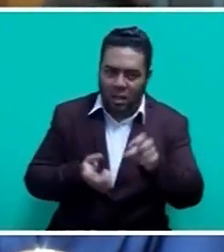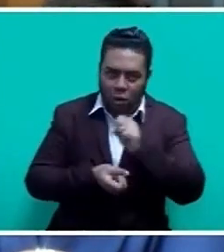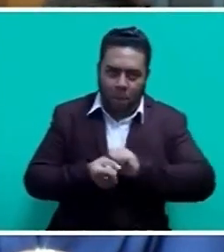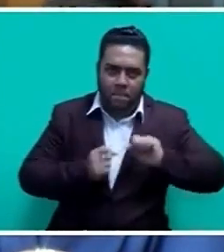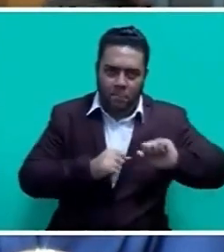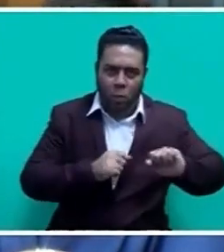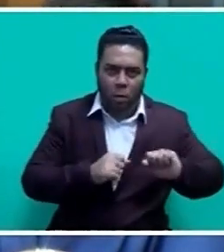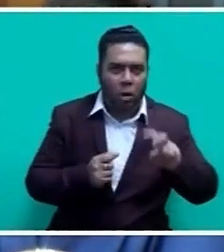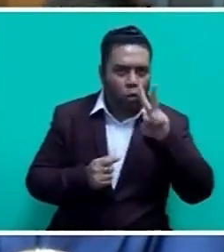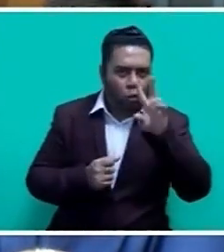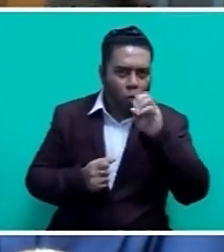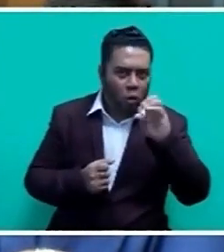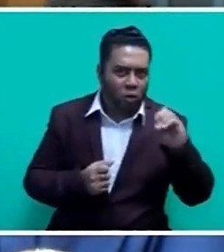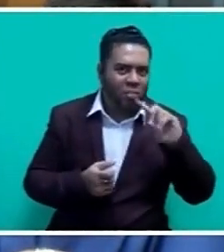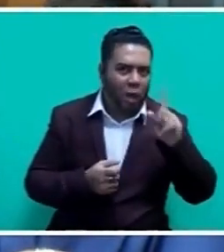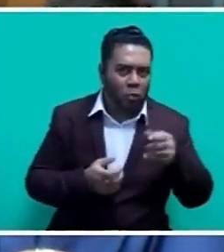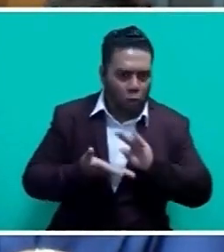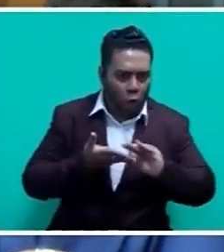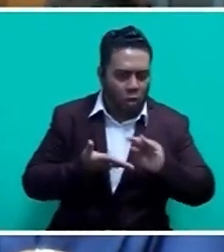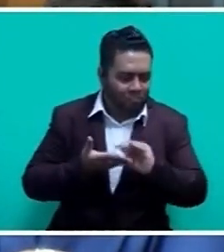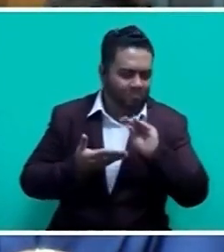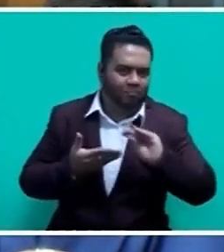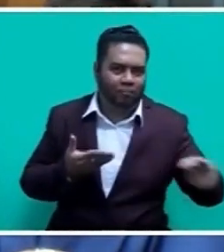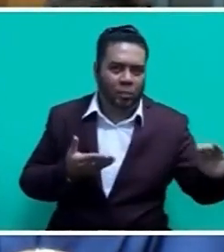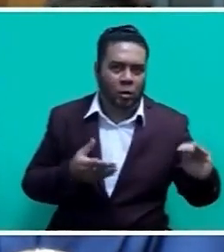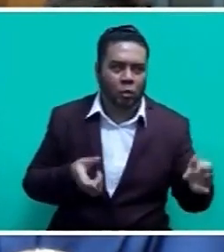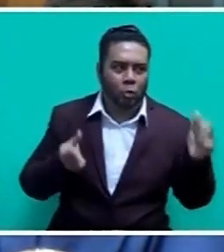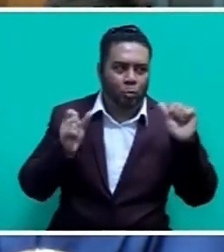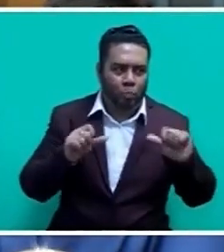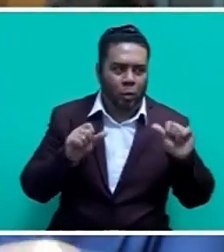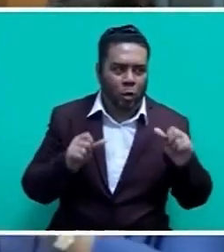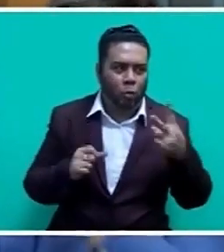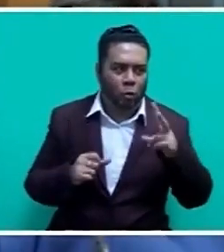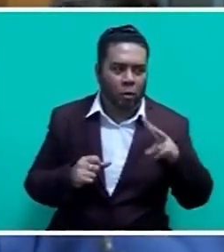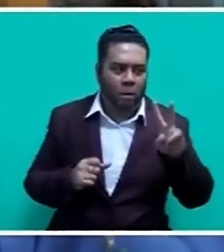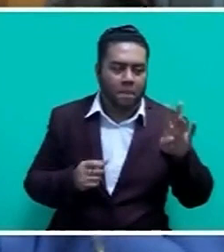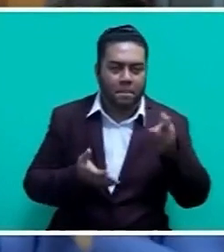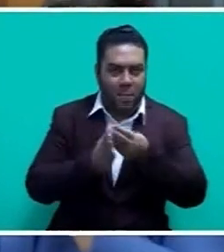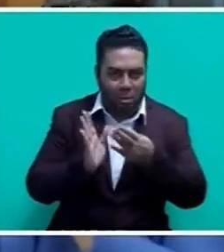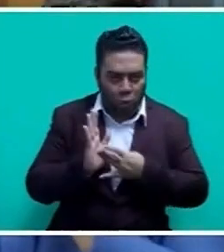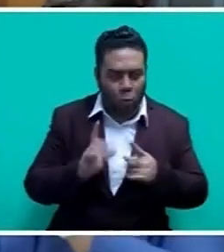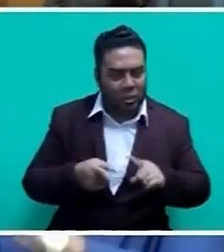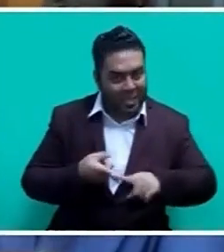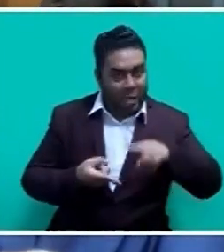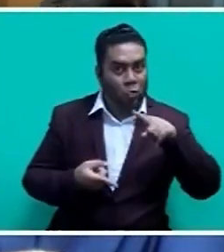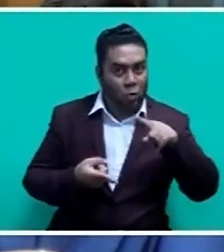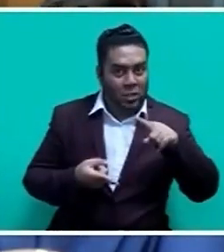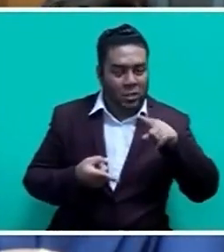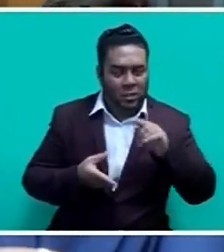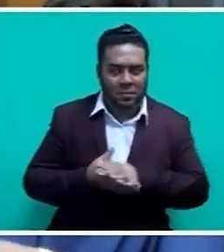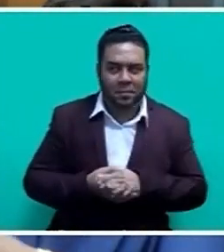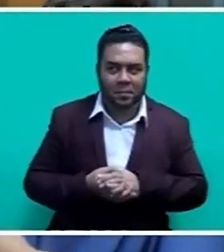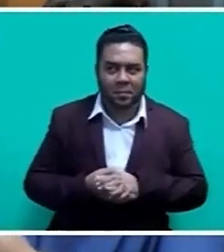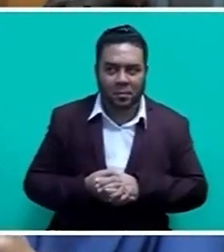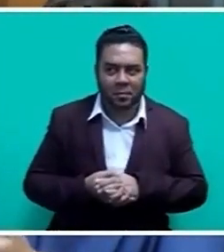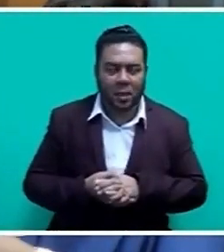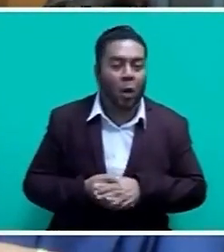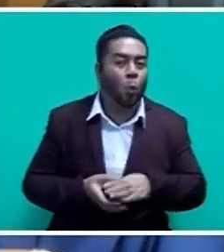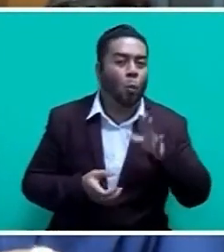been allocated $200,000 in the 2023-2024 budget, which is an increase